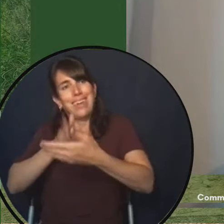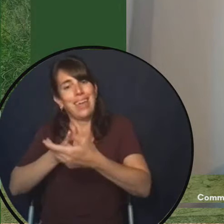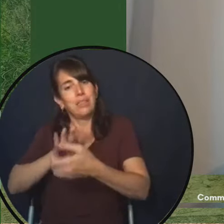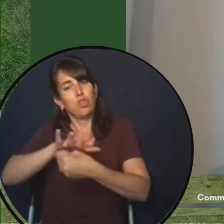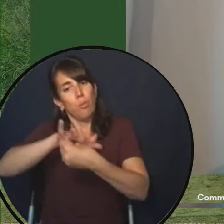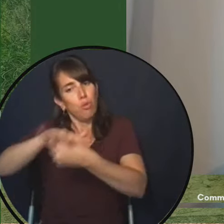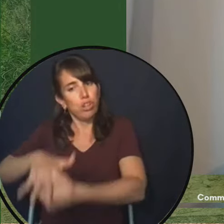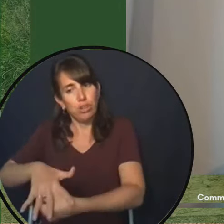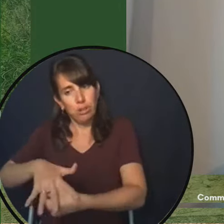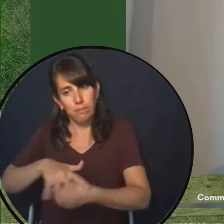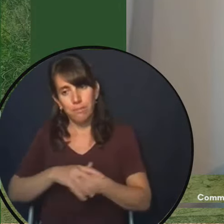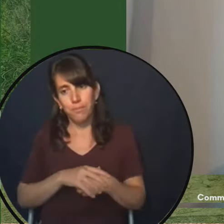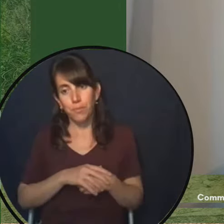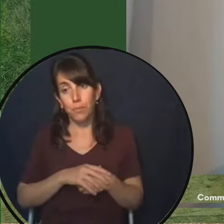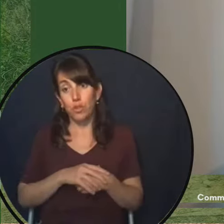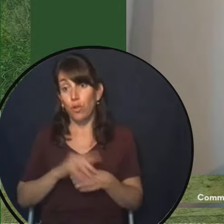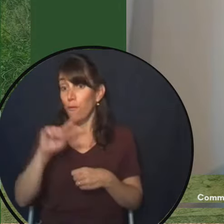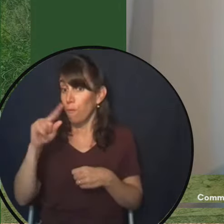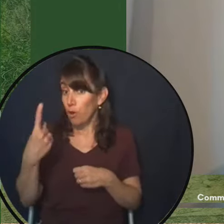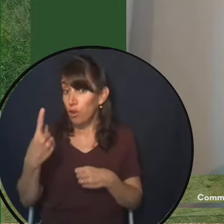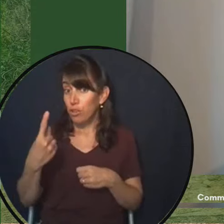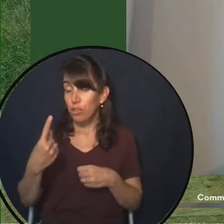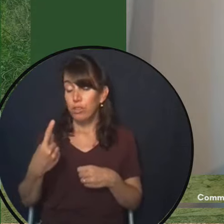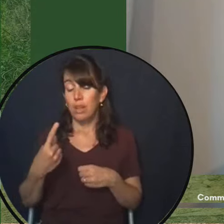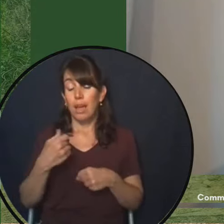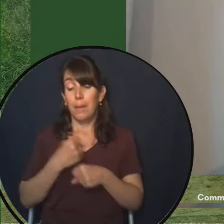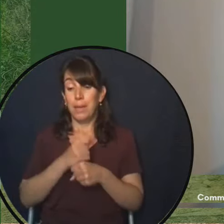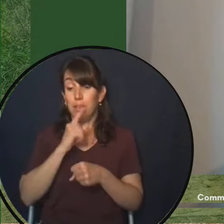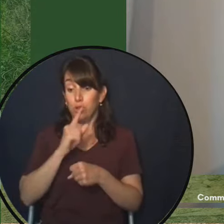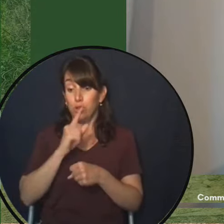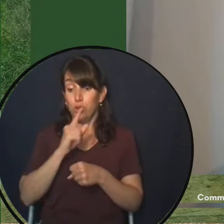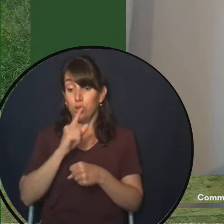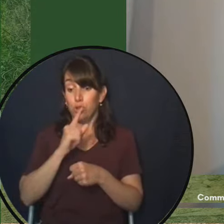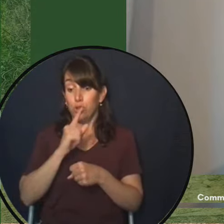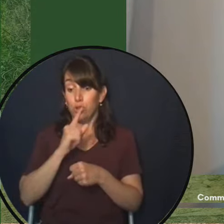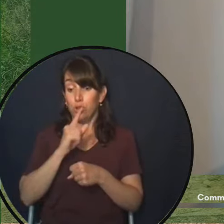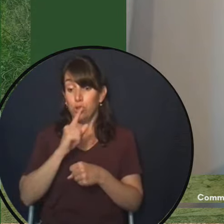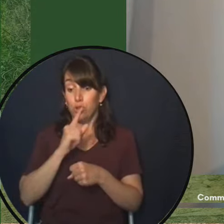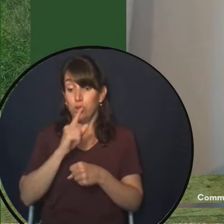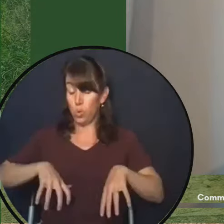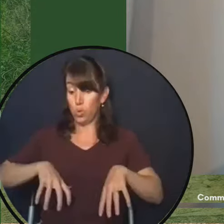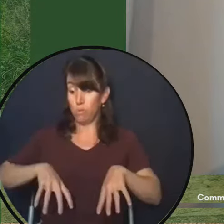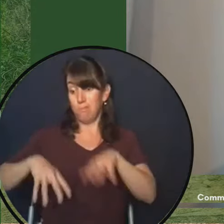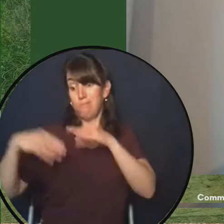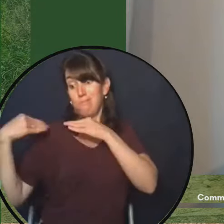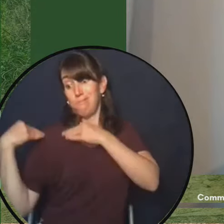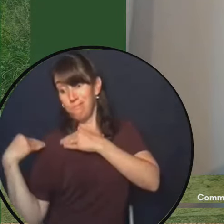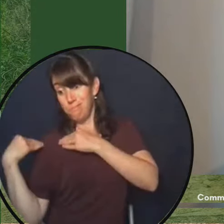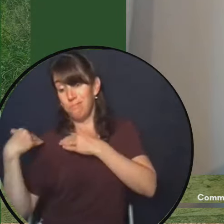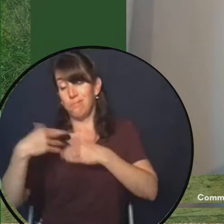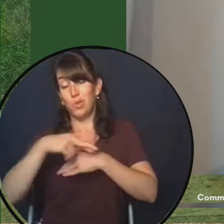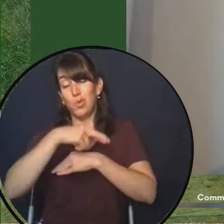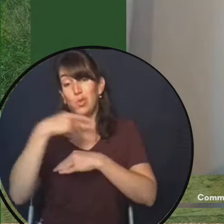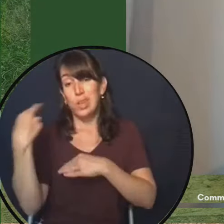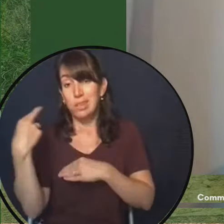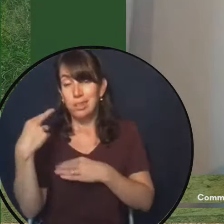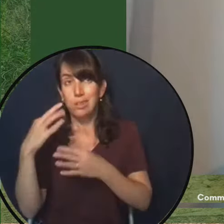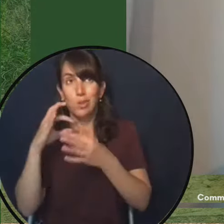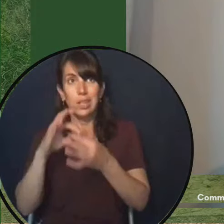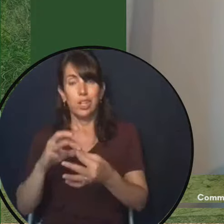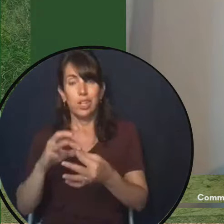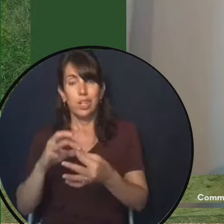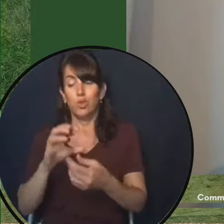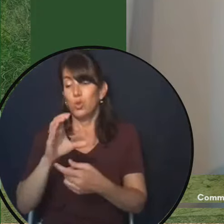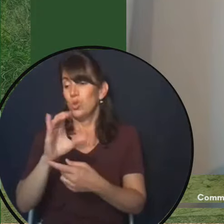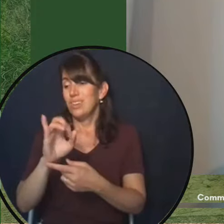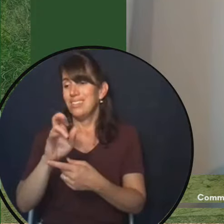making sure that folks who are taking a risk, and these days usually a risk when it comes to grassroots organizing is around civil disobedience or direct action